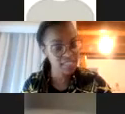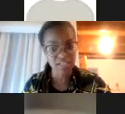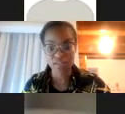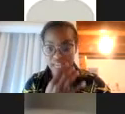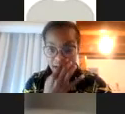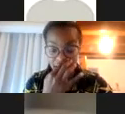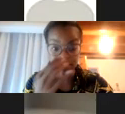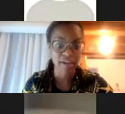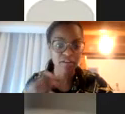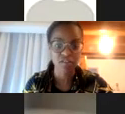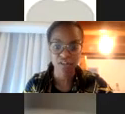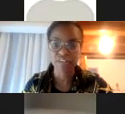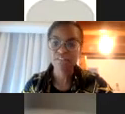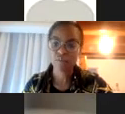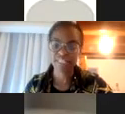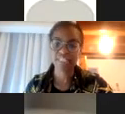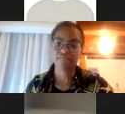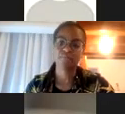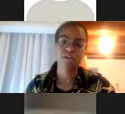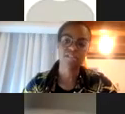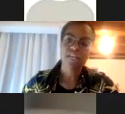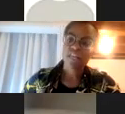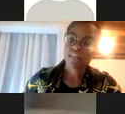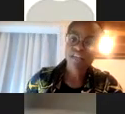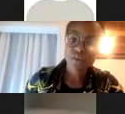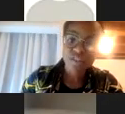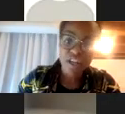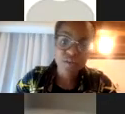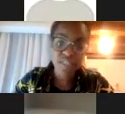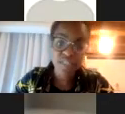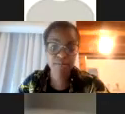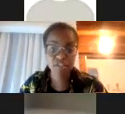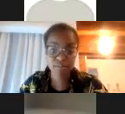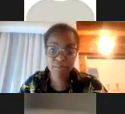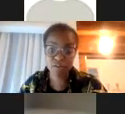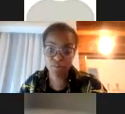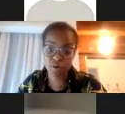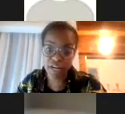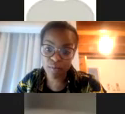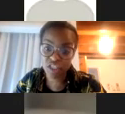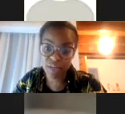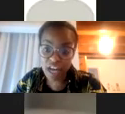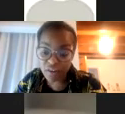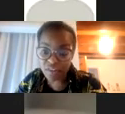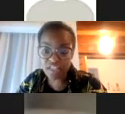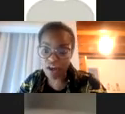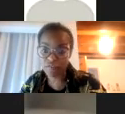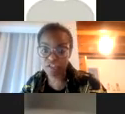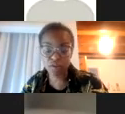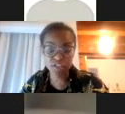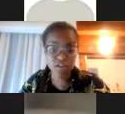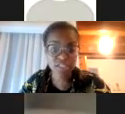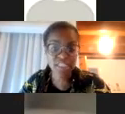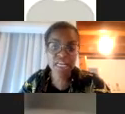its substandard care and better serve residents of the Bronx. The Young Lords also established the People's Program, which among other things